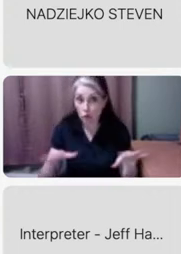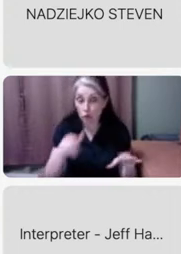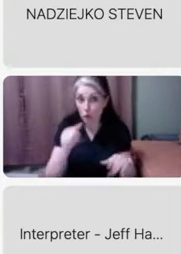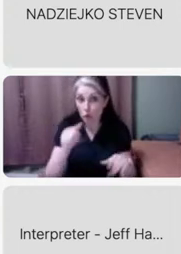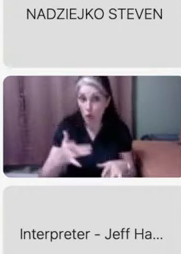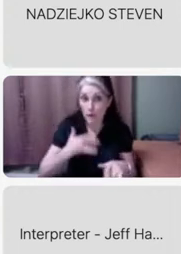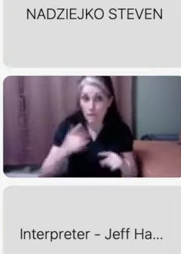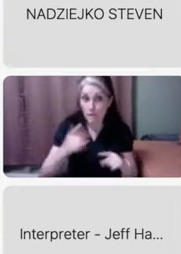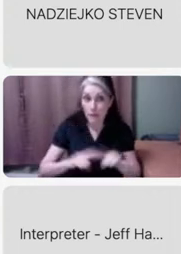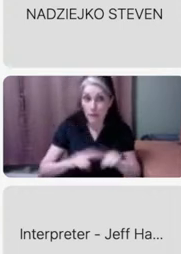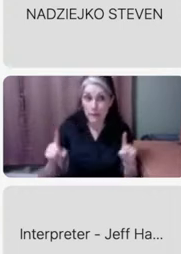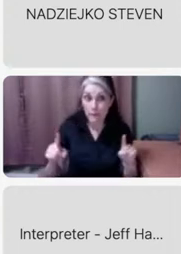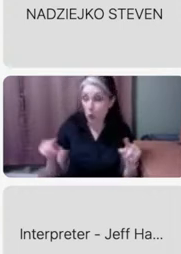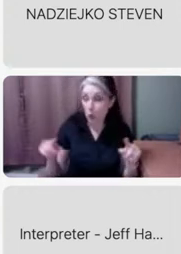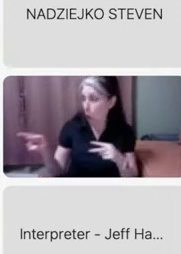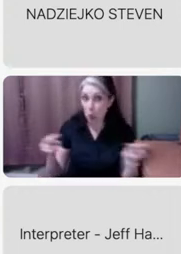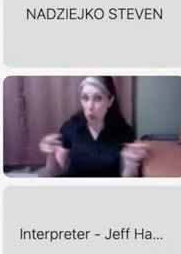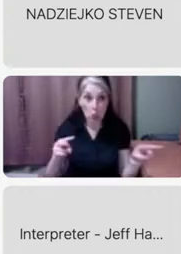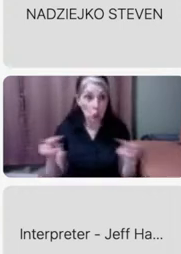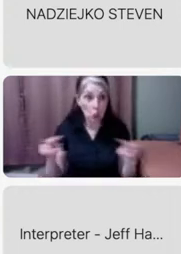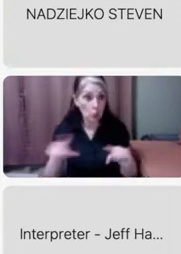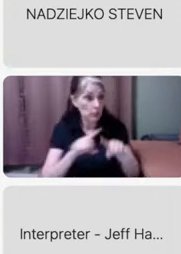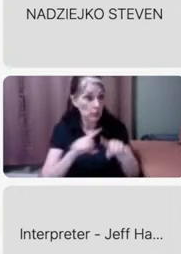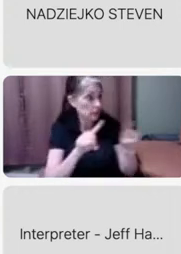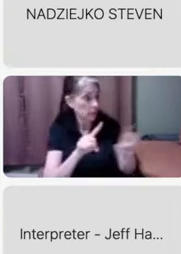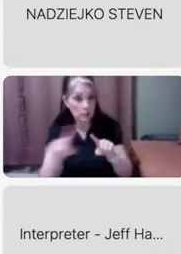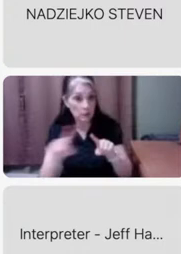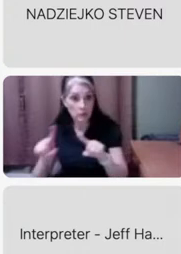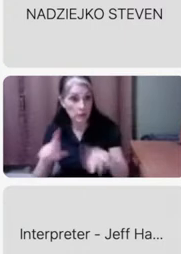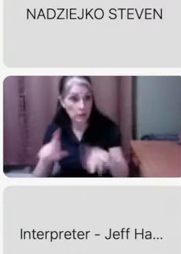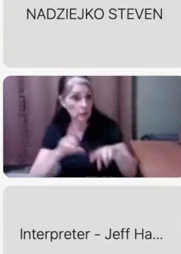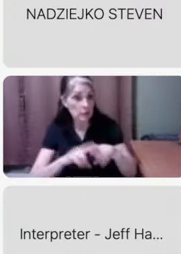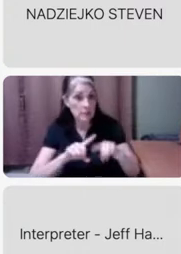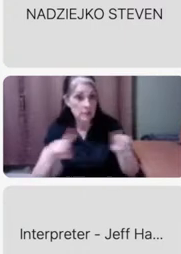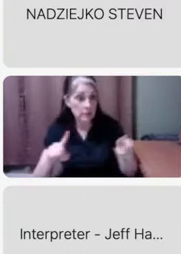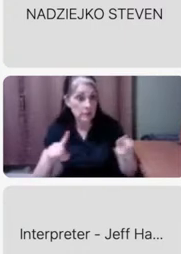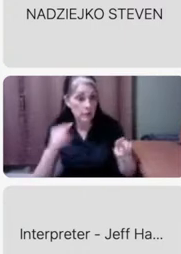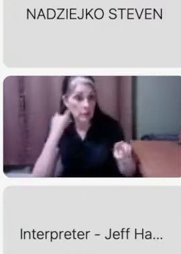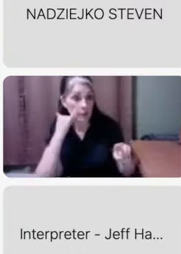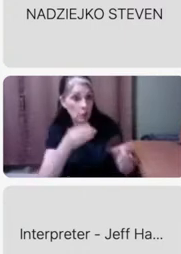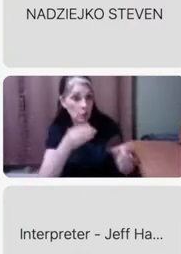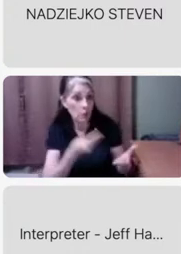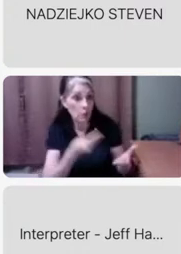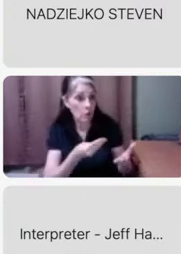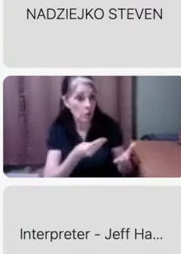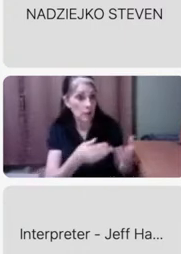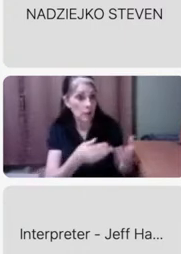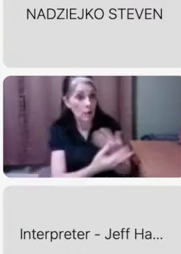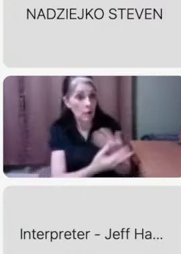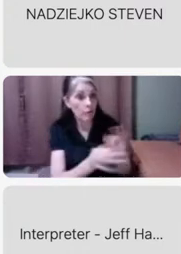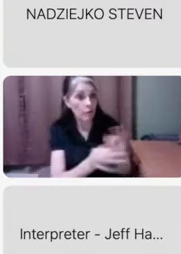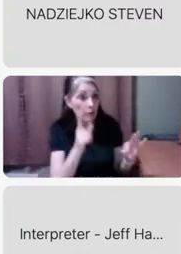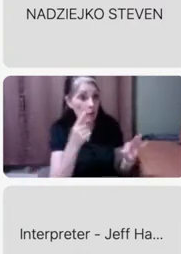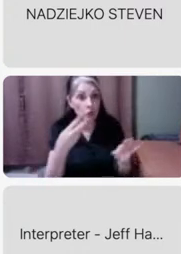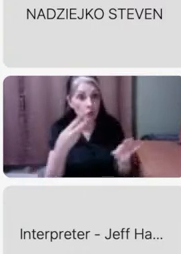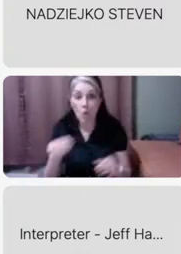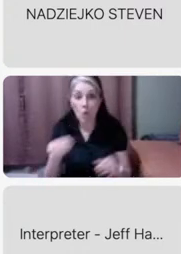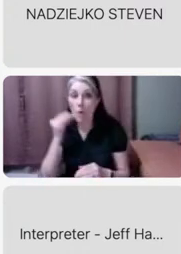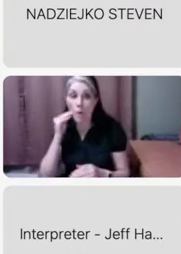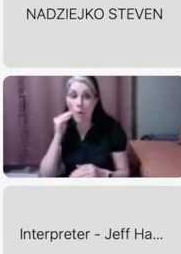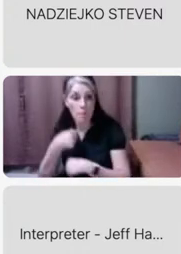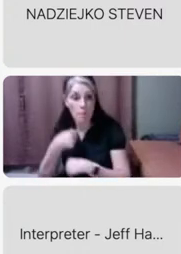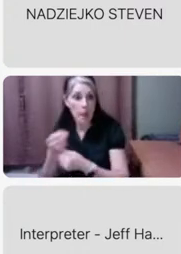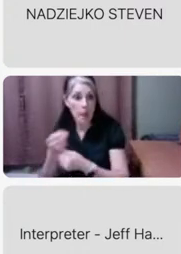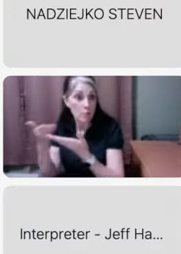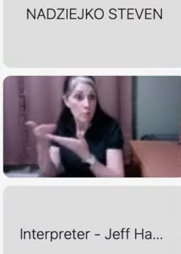at others as they're different and this is that opportunity to shift from a you know what's supposed to be seen as a welfare benefit to